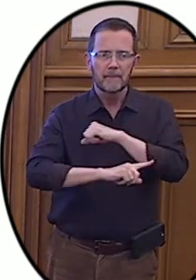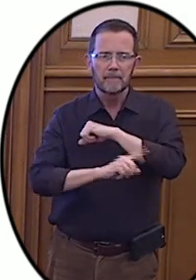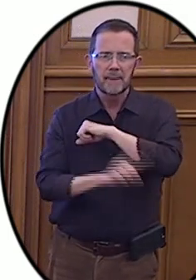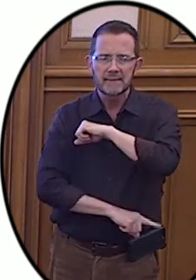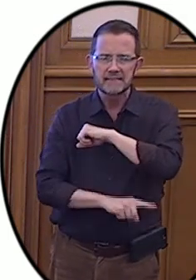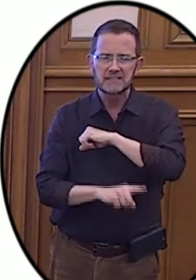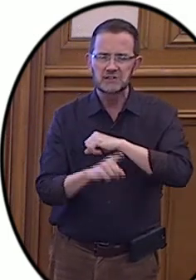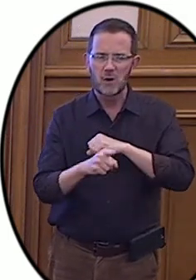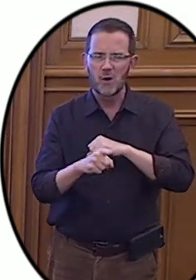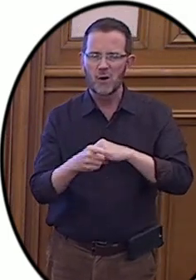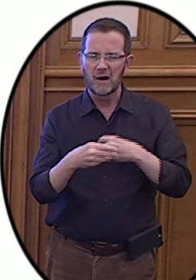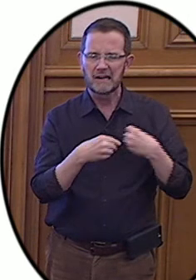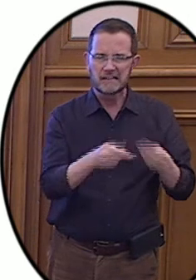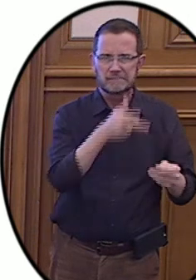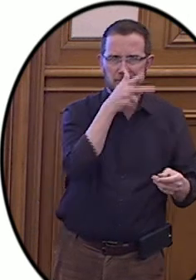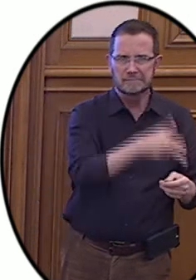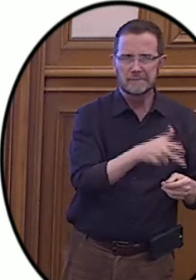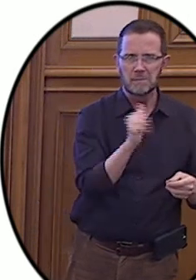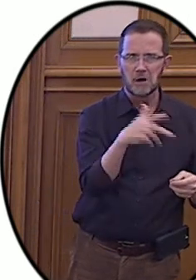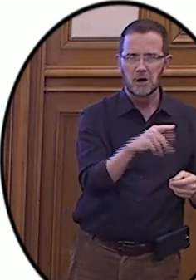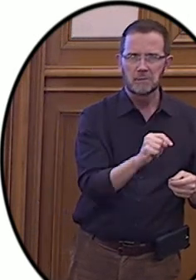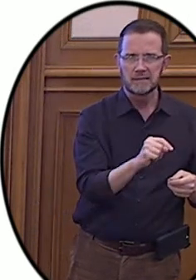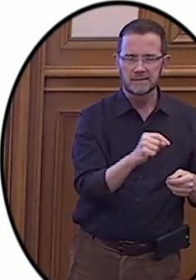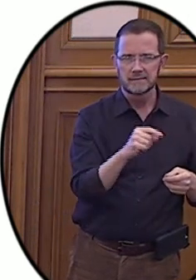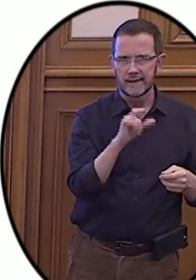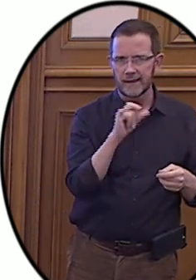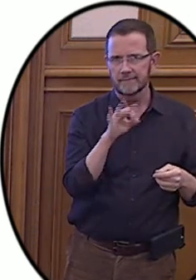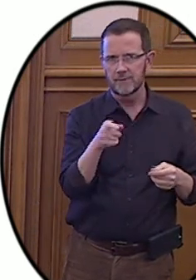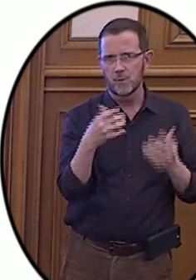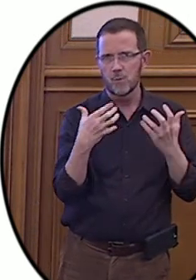worse position because they need an accommodation. And